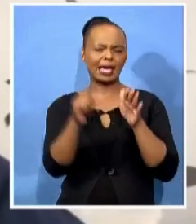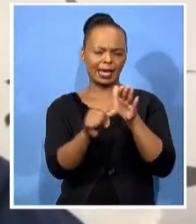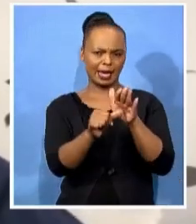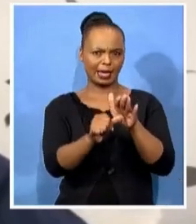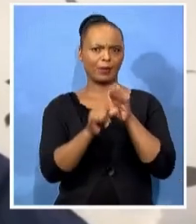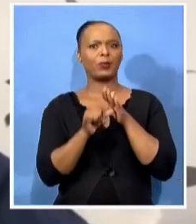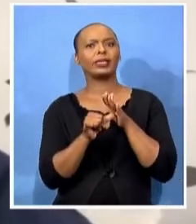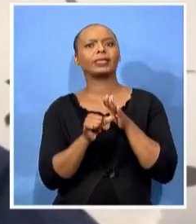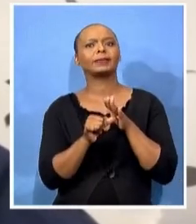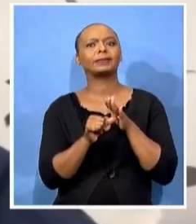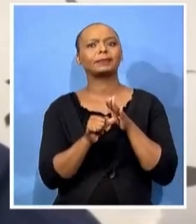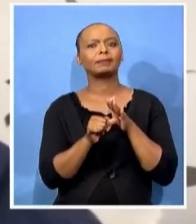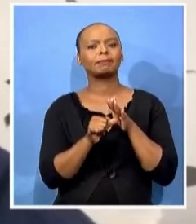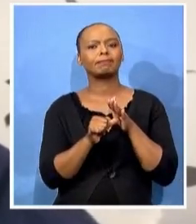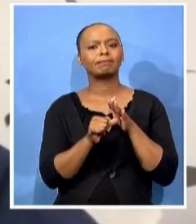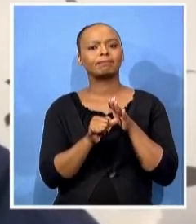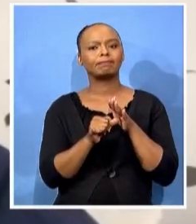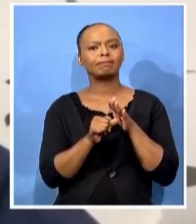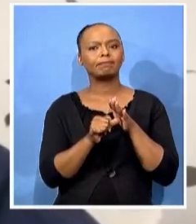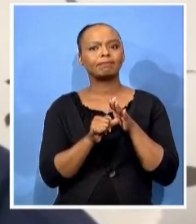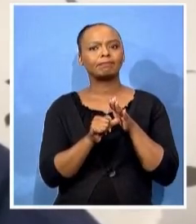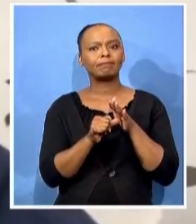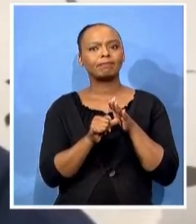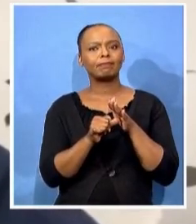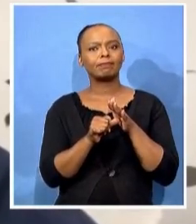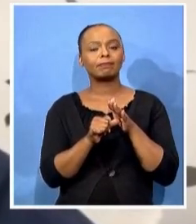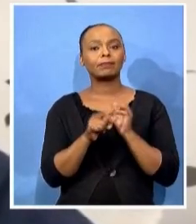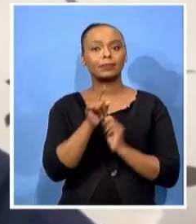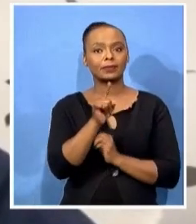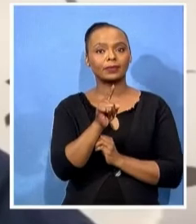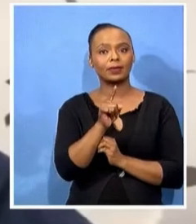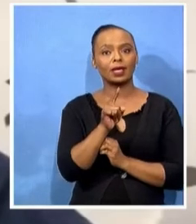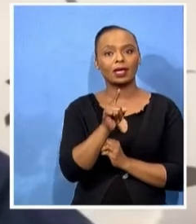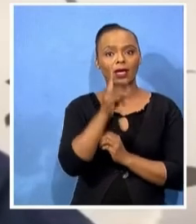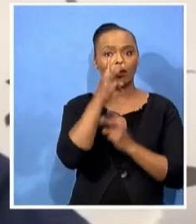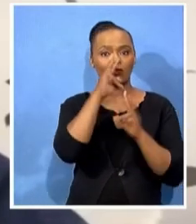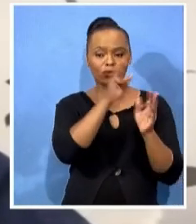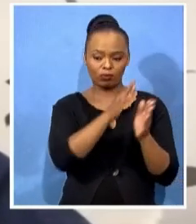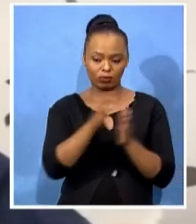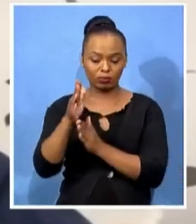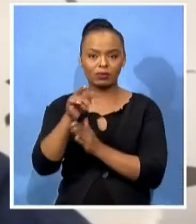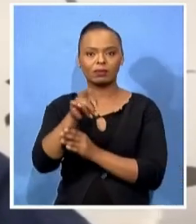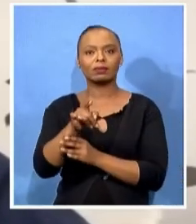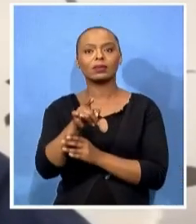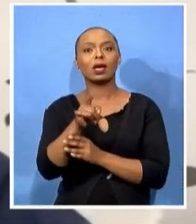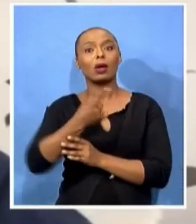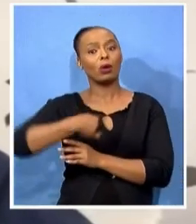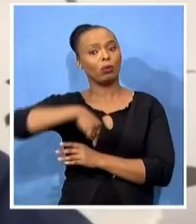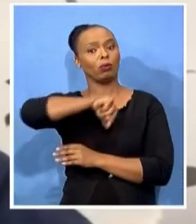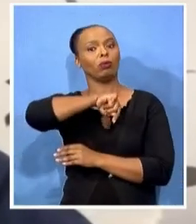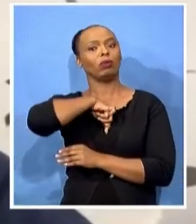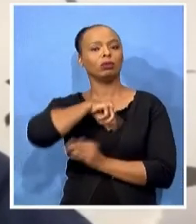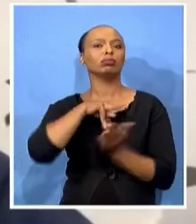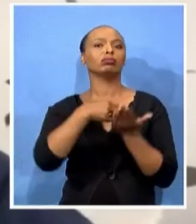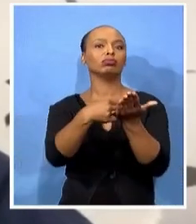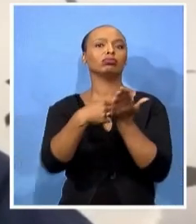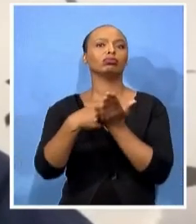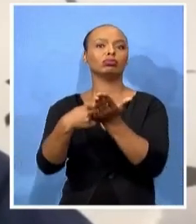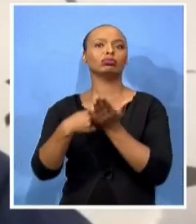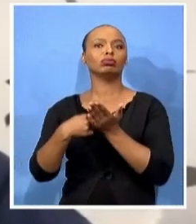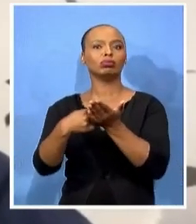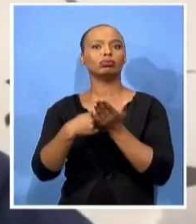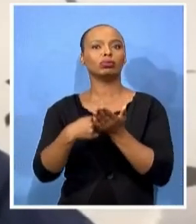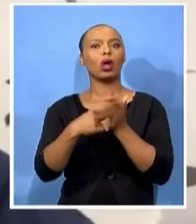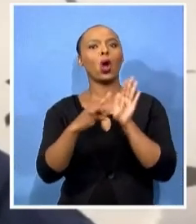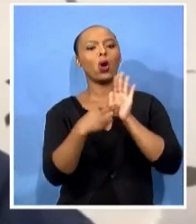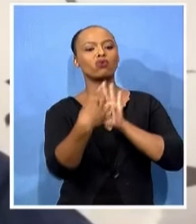view out of the way, that we've had this conversation about the role of Parliament during a crisis or the role of